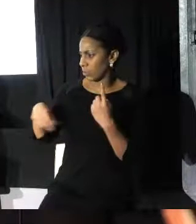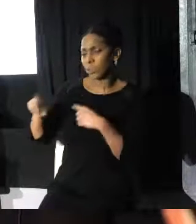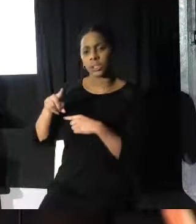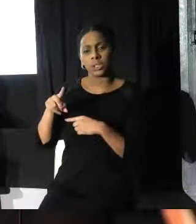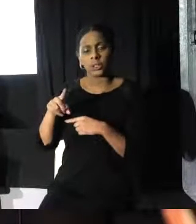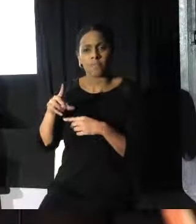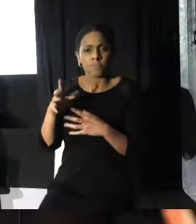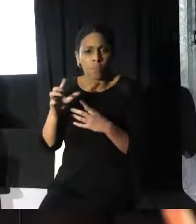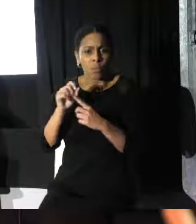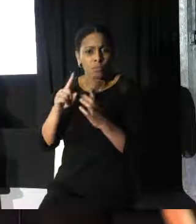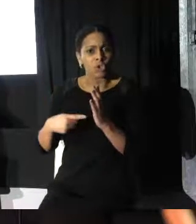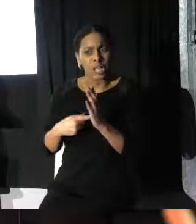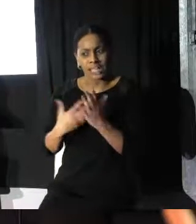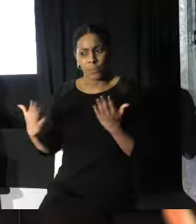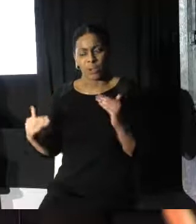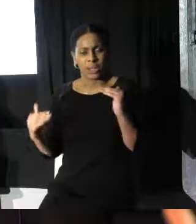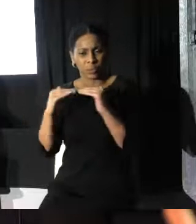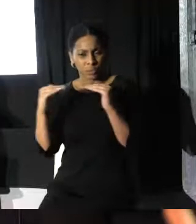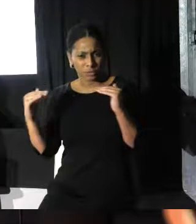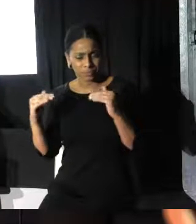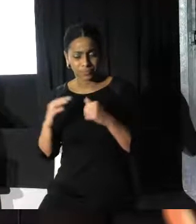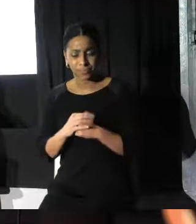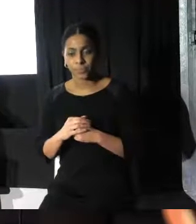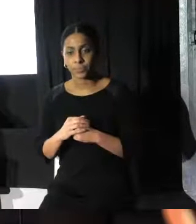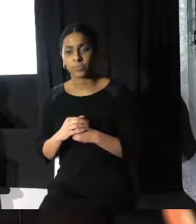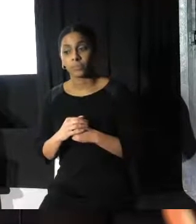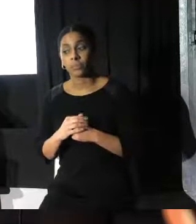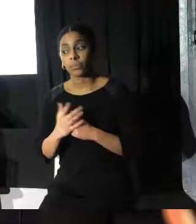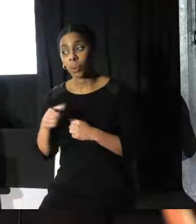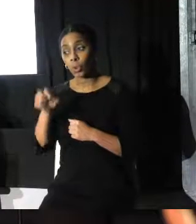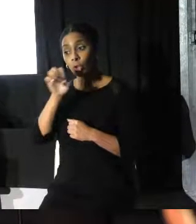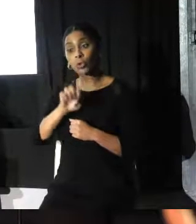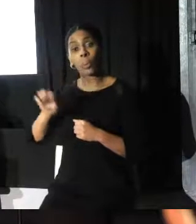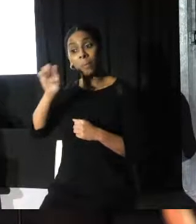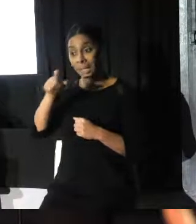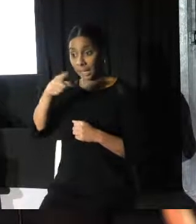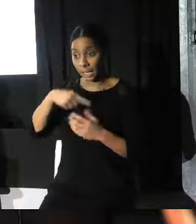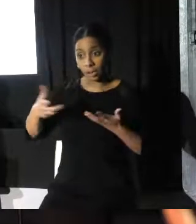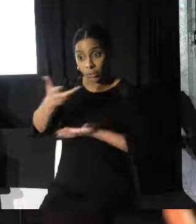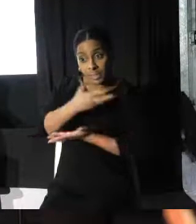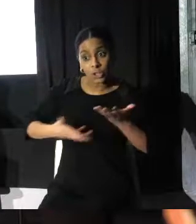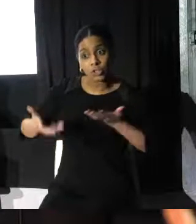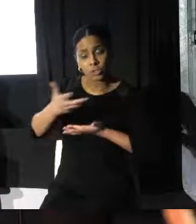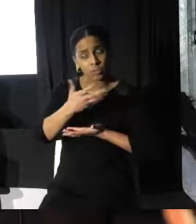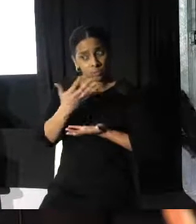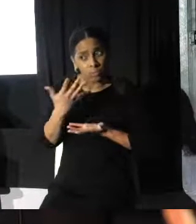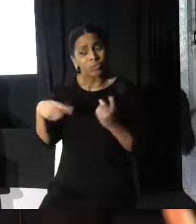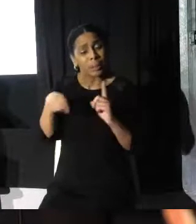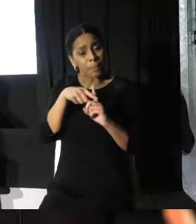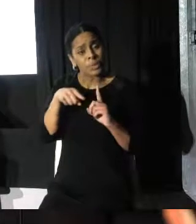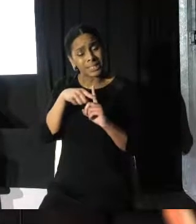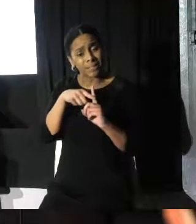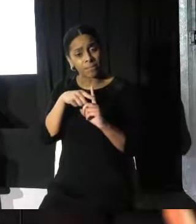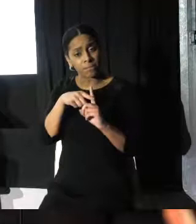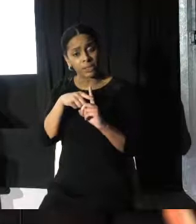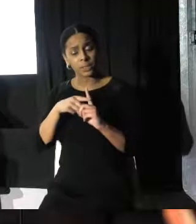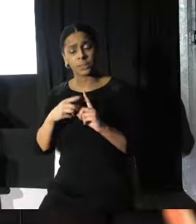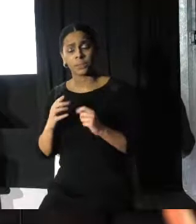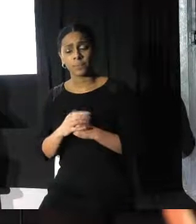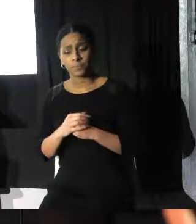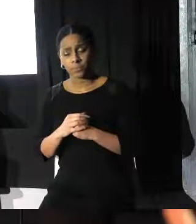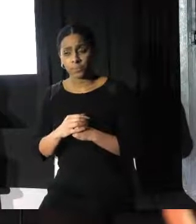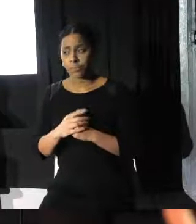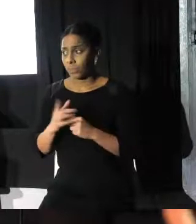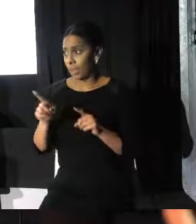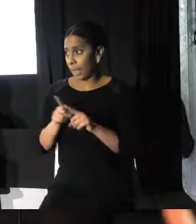supremacy. So I definitely think the European conversations are very positive. And I think the more you have those conversations, especially, given the